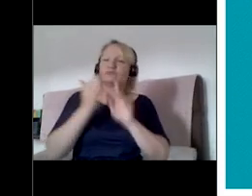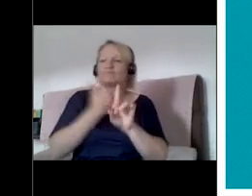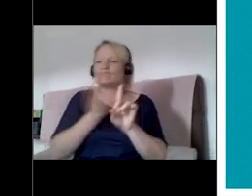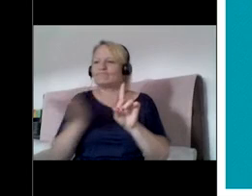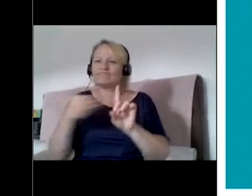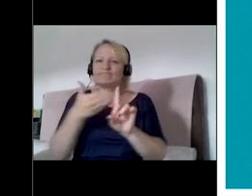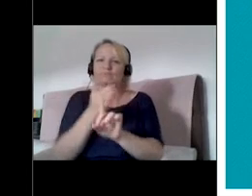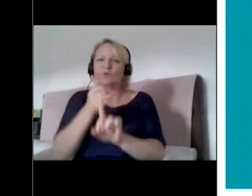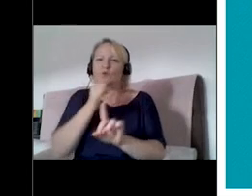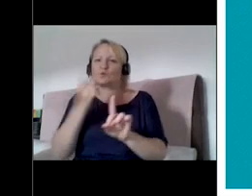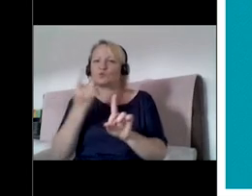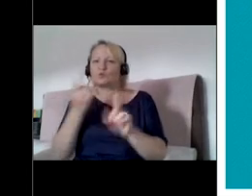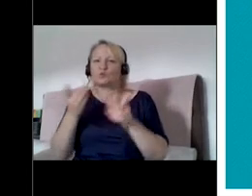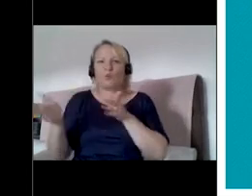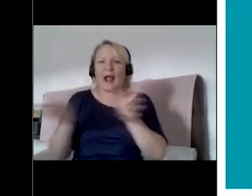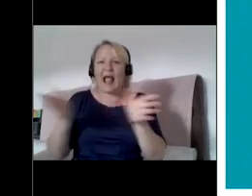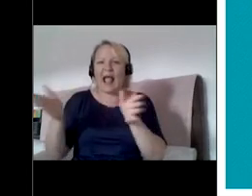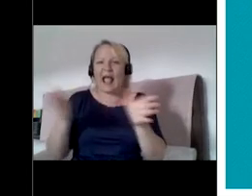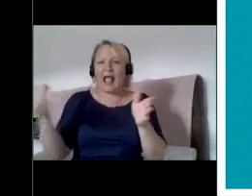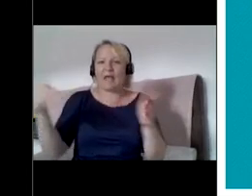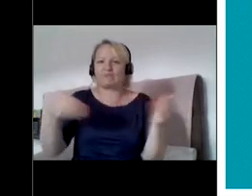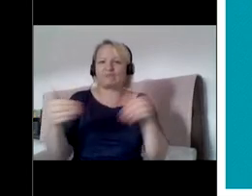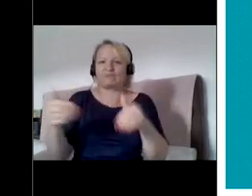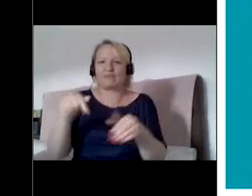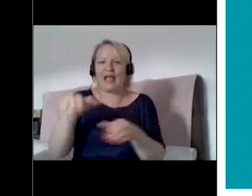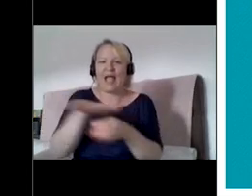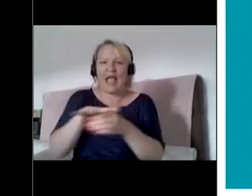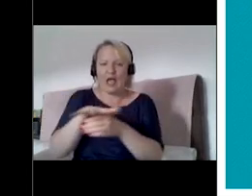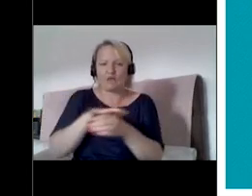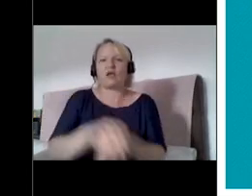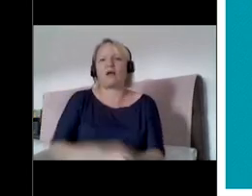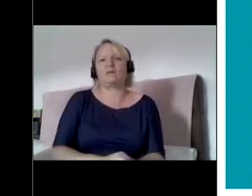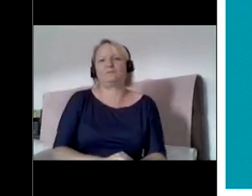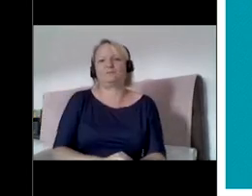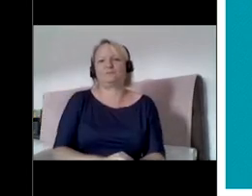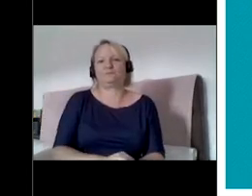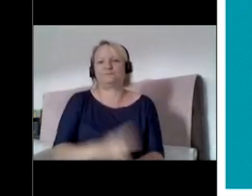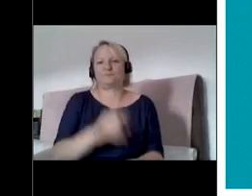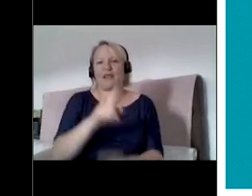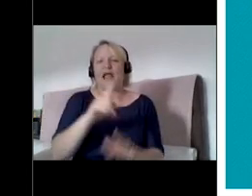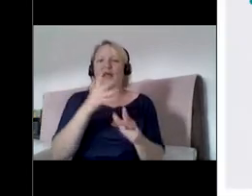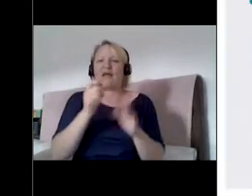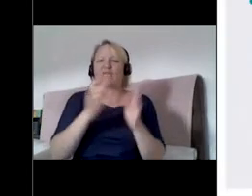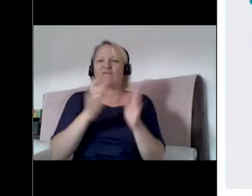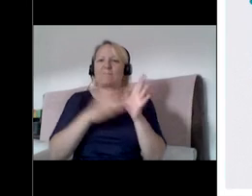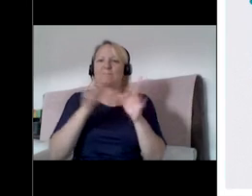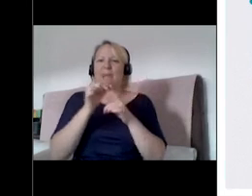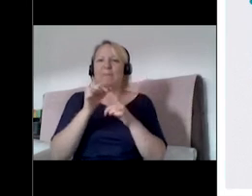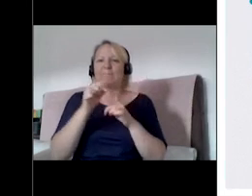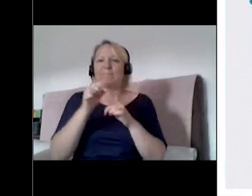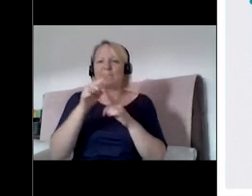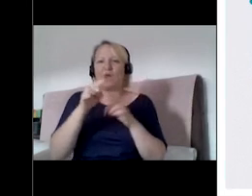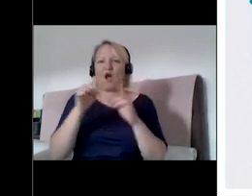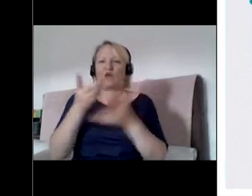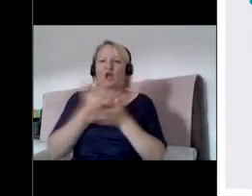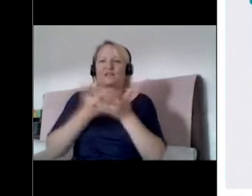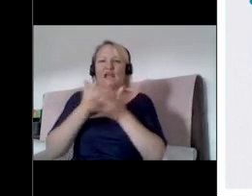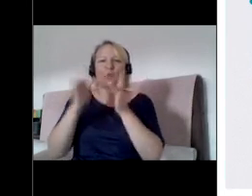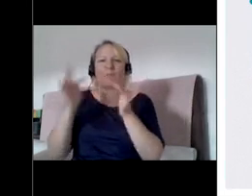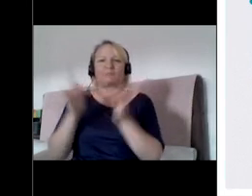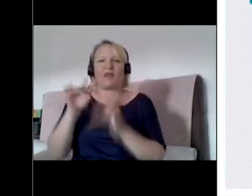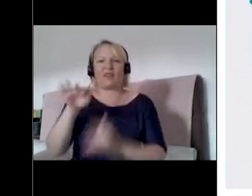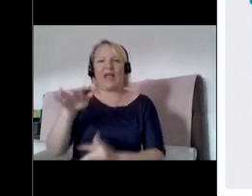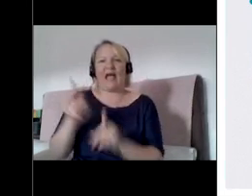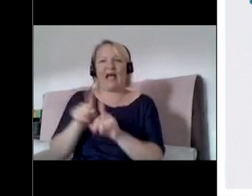There's also an interactive map on our dedicated consultation website. If you do have any